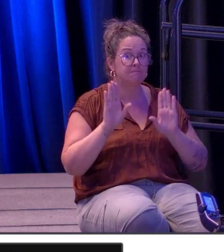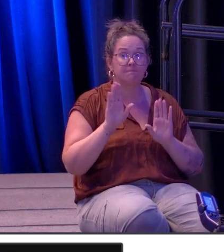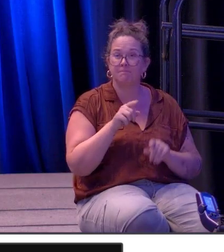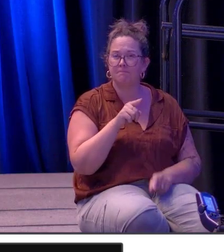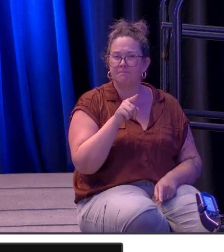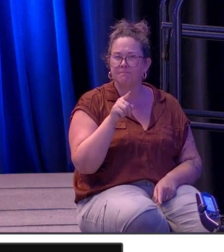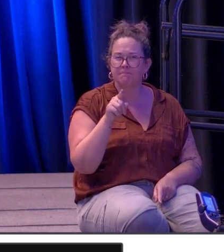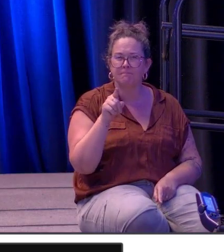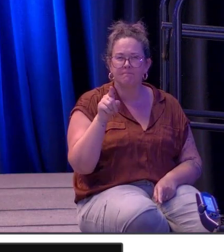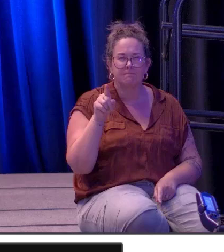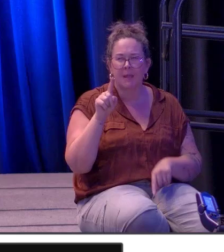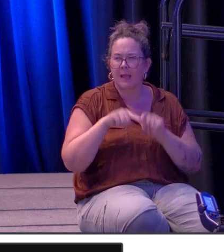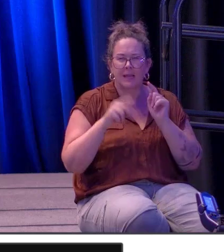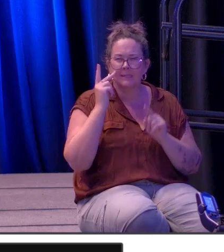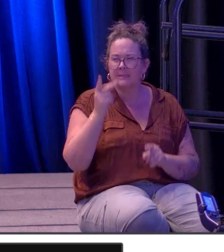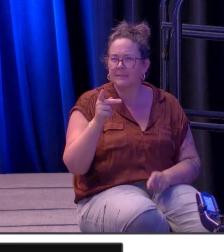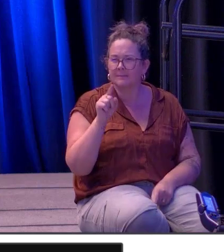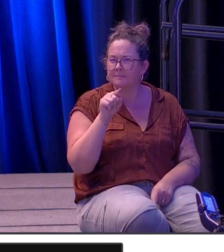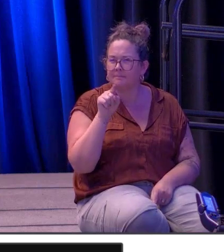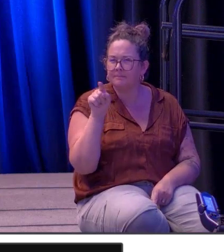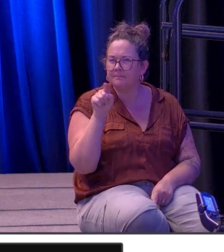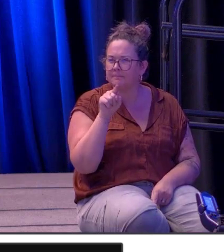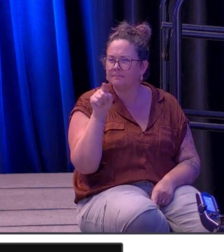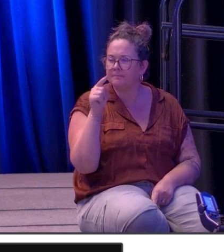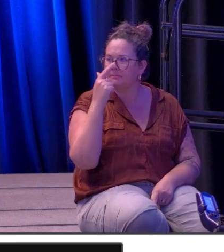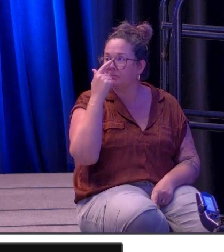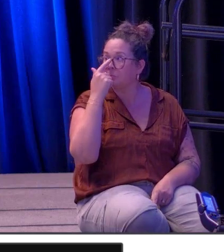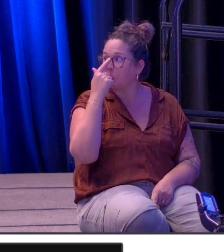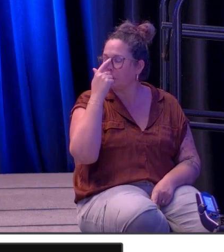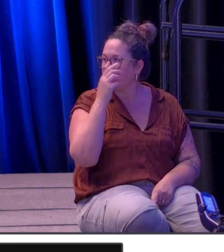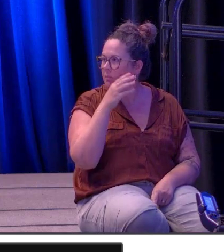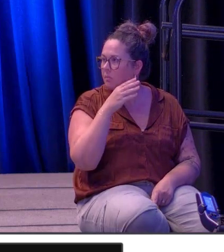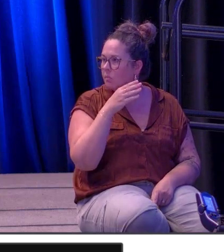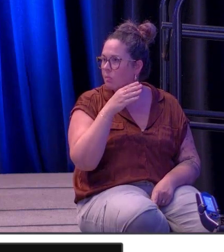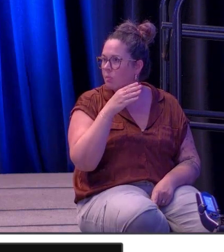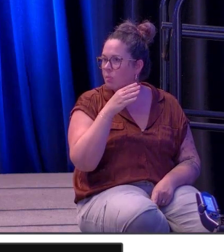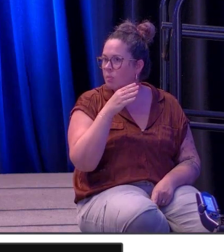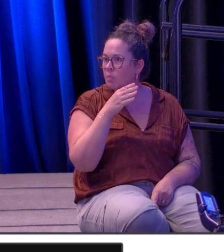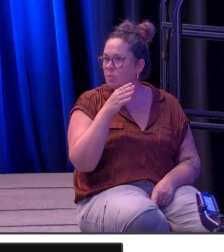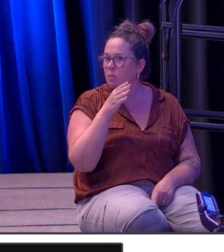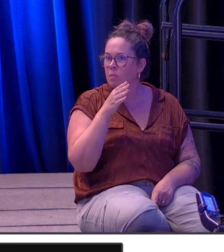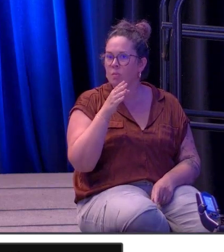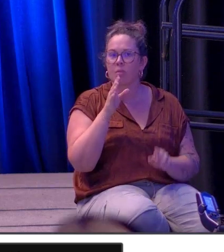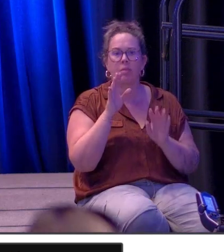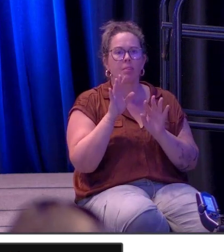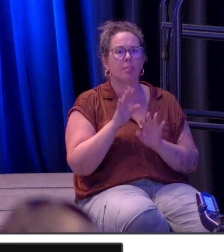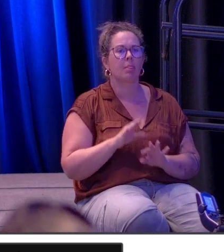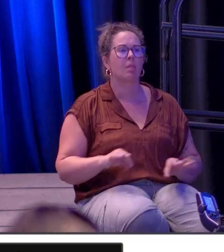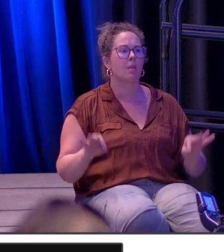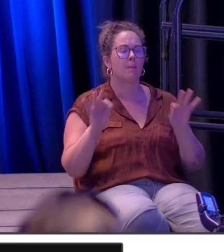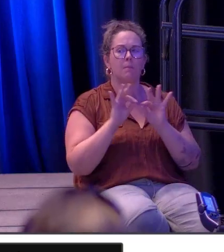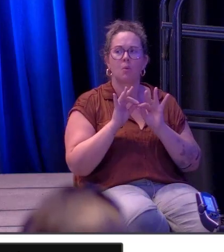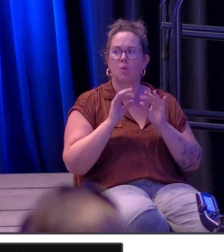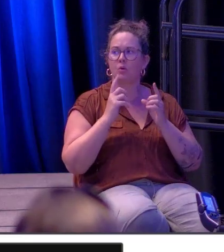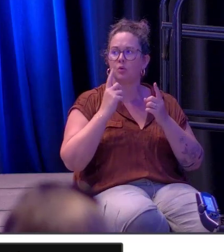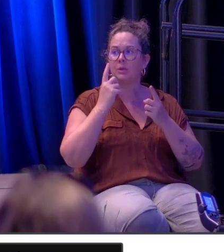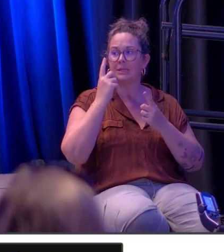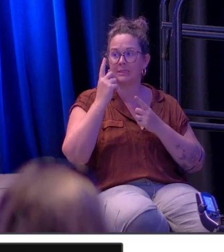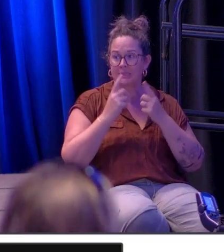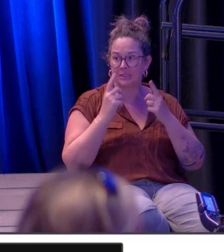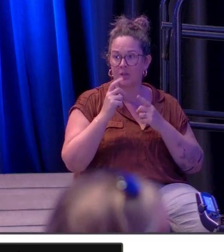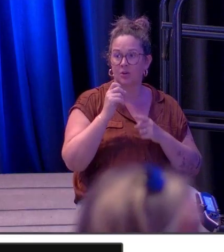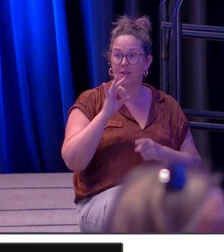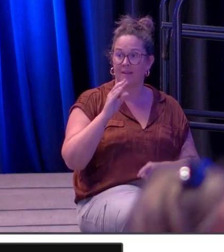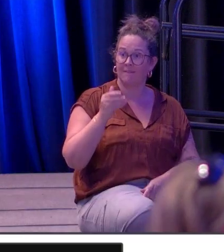I can't see. With the lights. I think it's also important to think about when you are invited to a